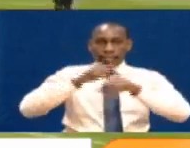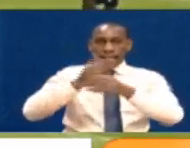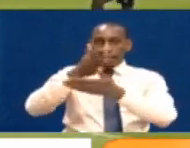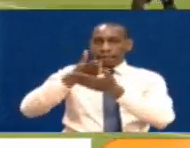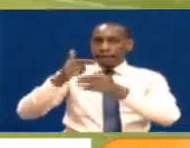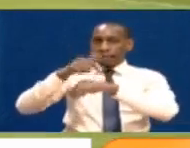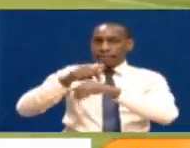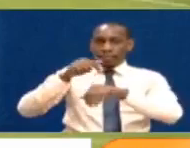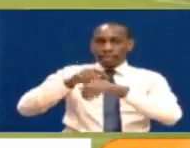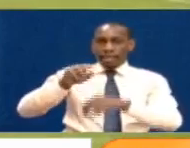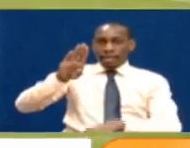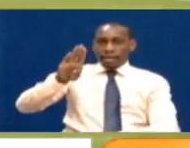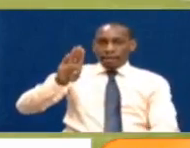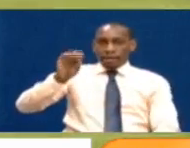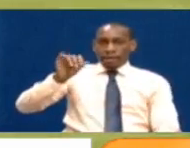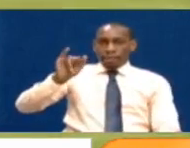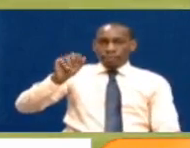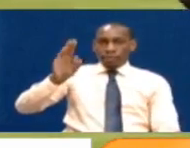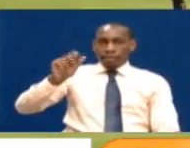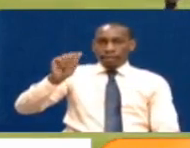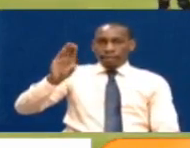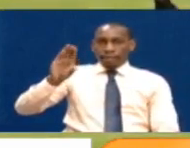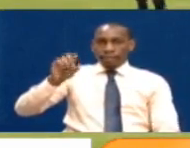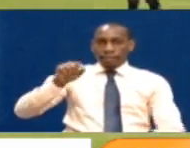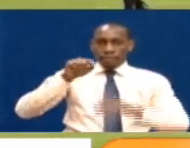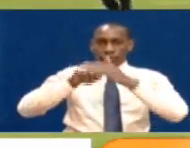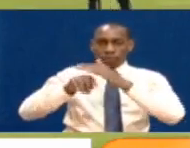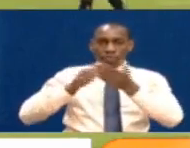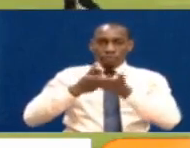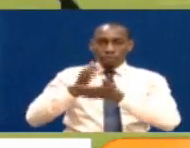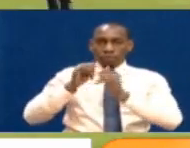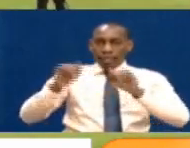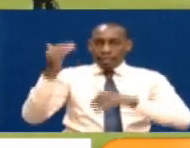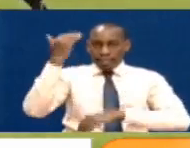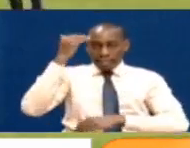after Boniface Onyango scored with a neat header. Kennedy Onyango